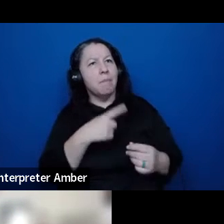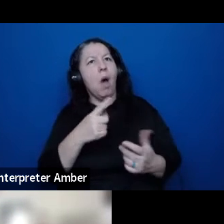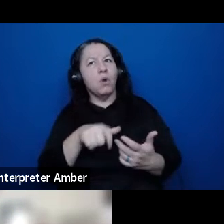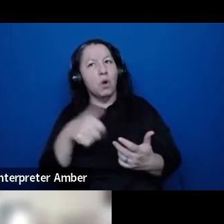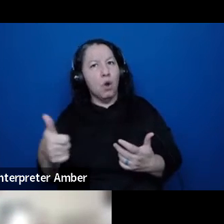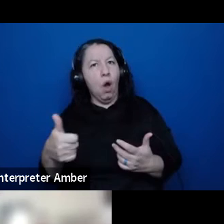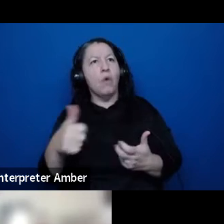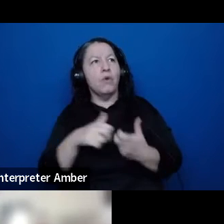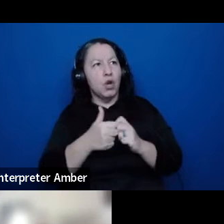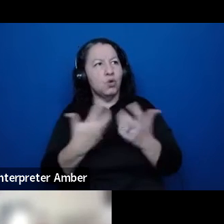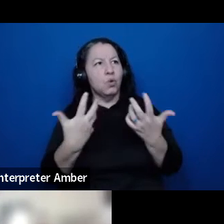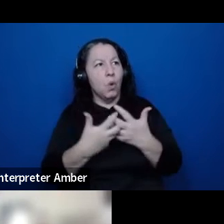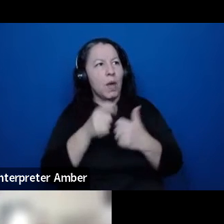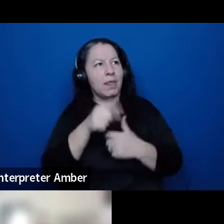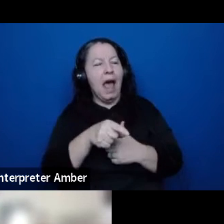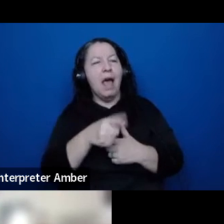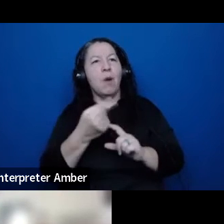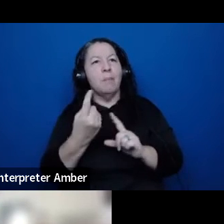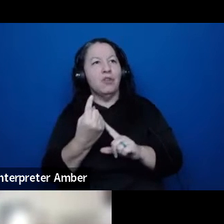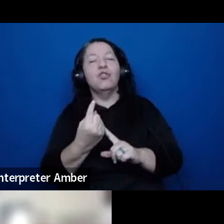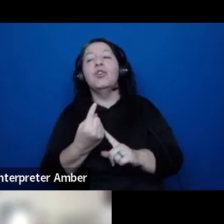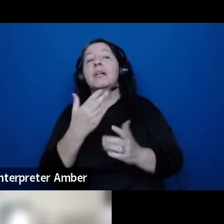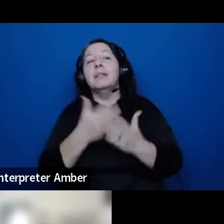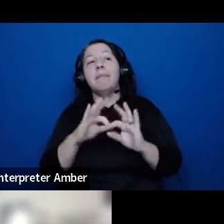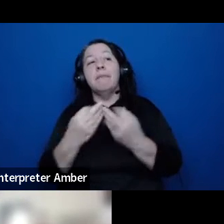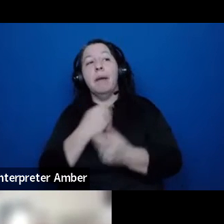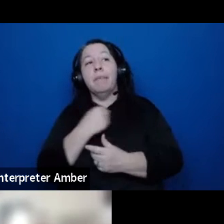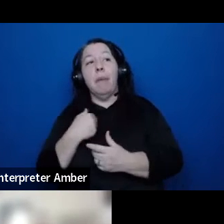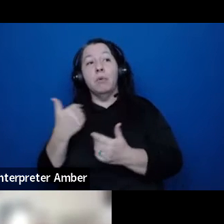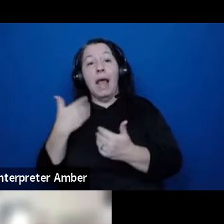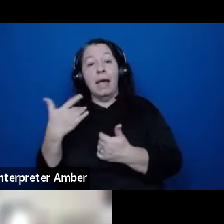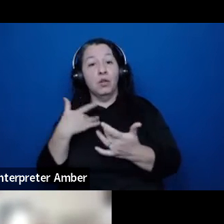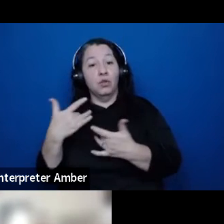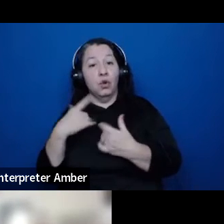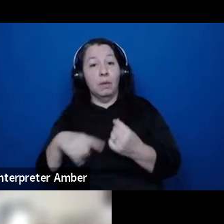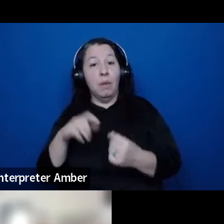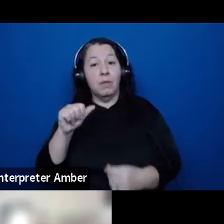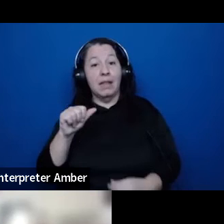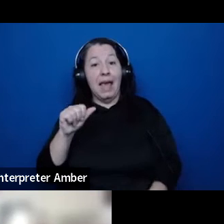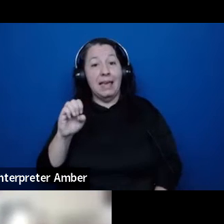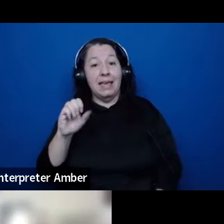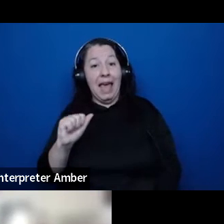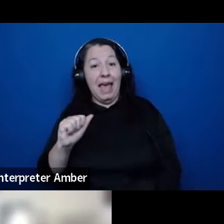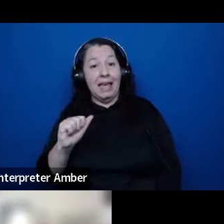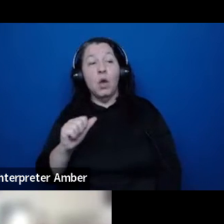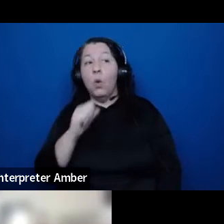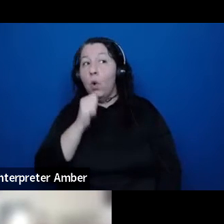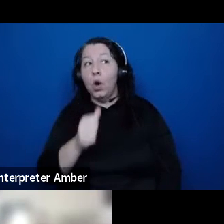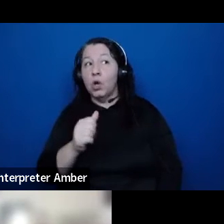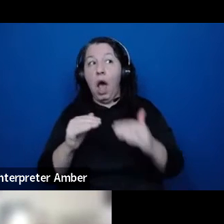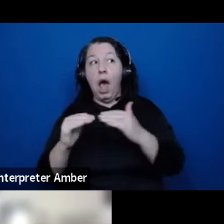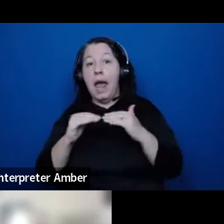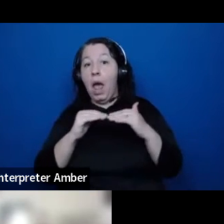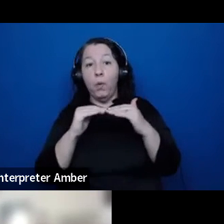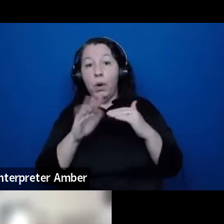there were some family members that were concerned that the AEAs were not equitably